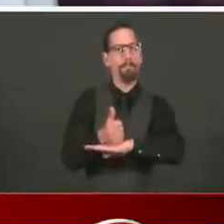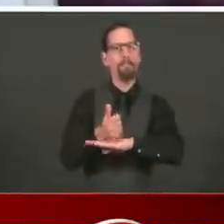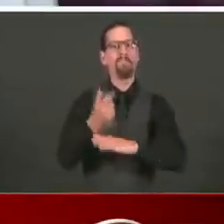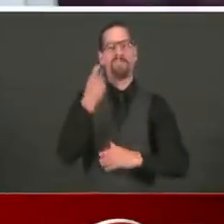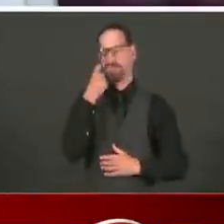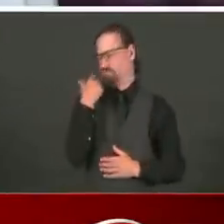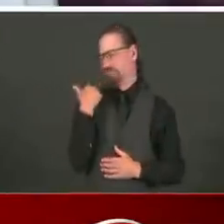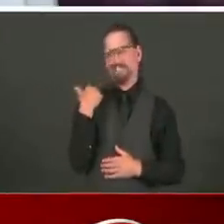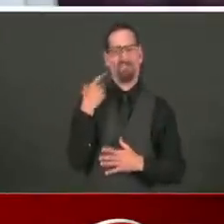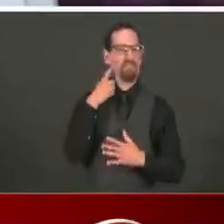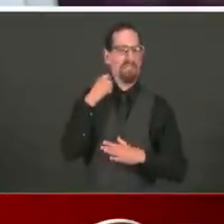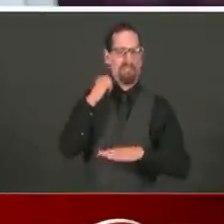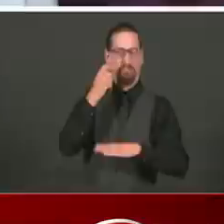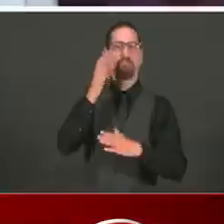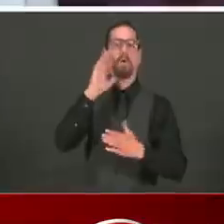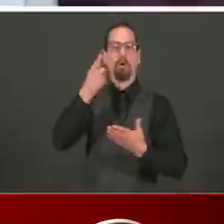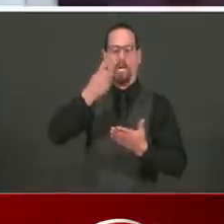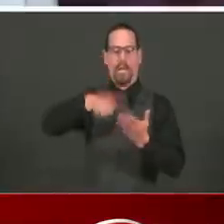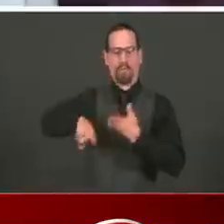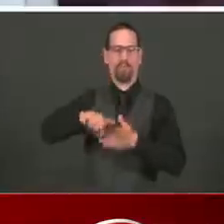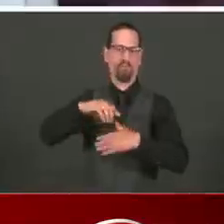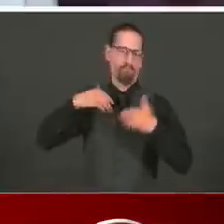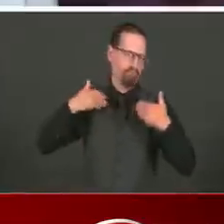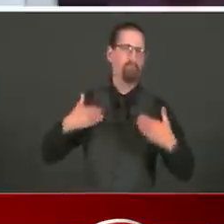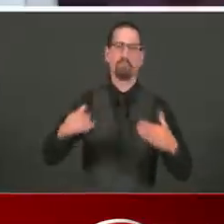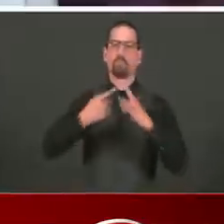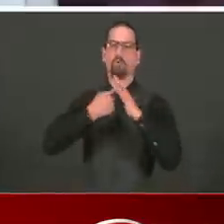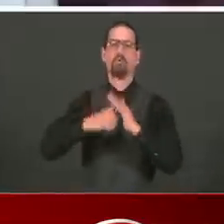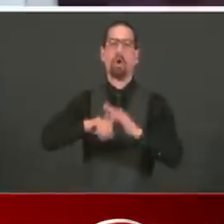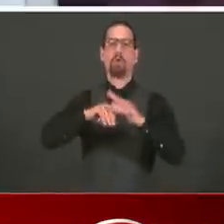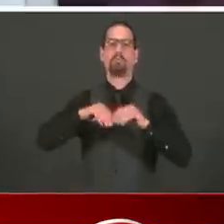help people avoid eviction.